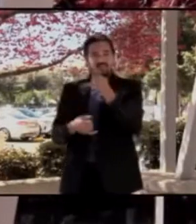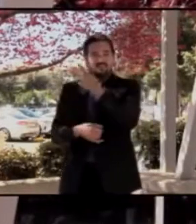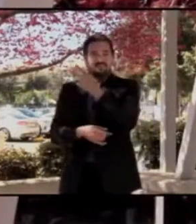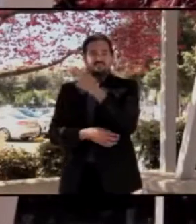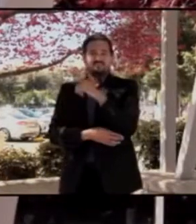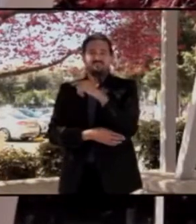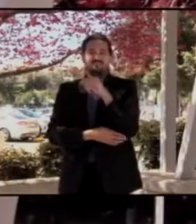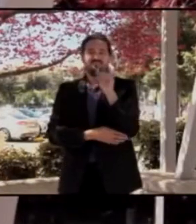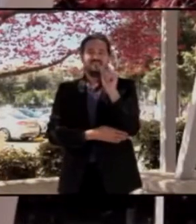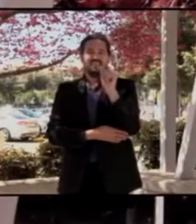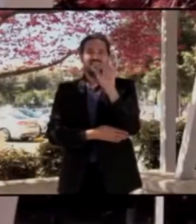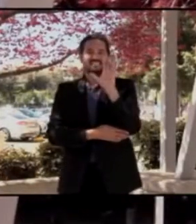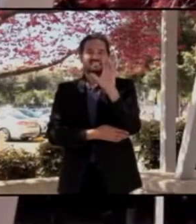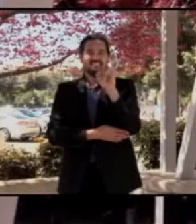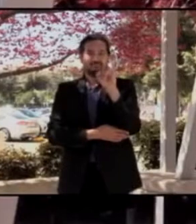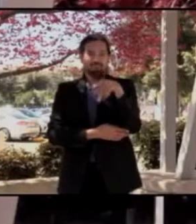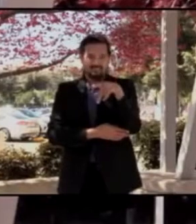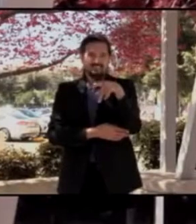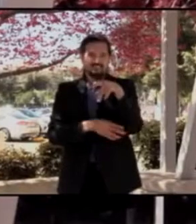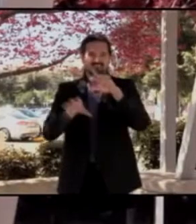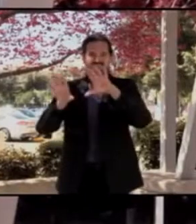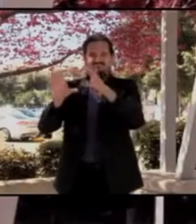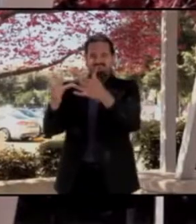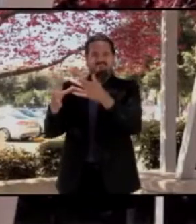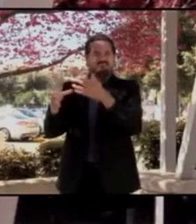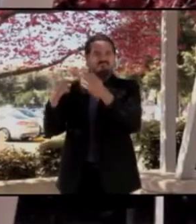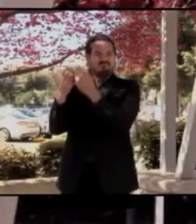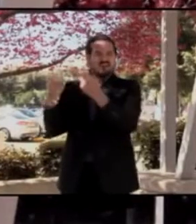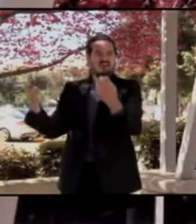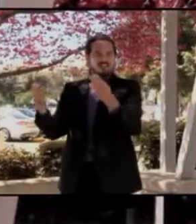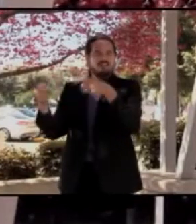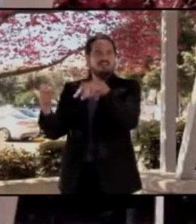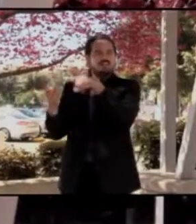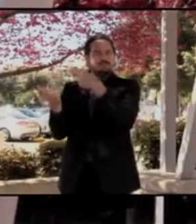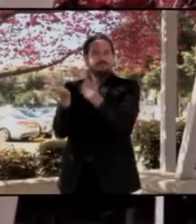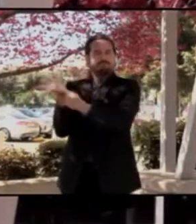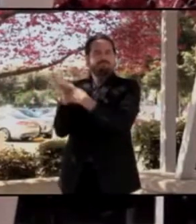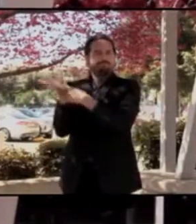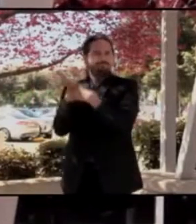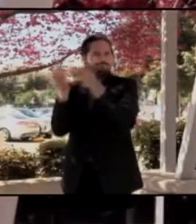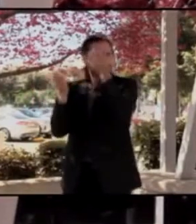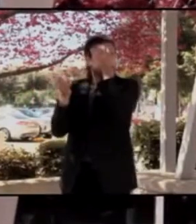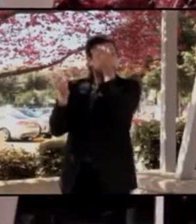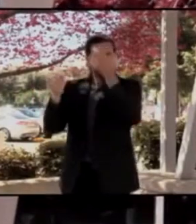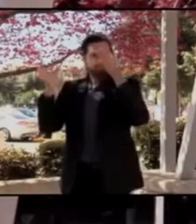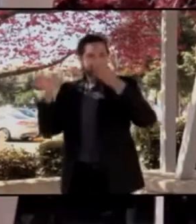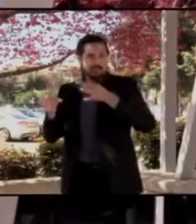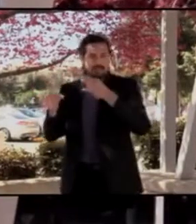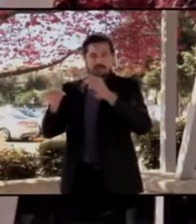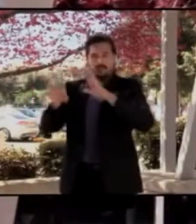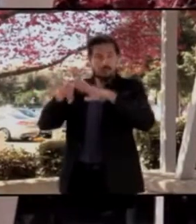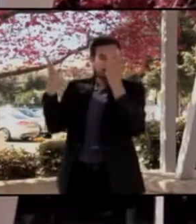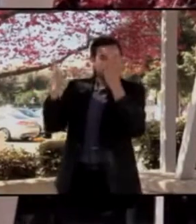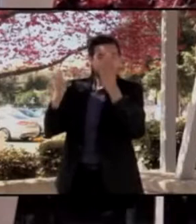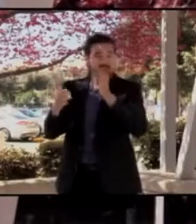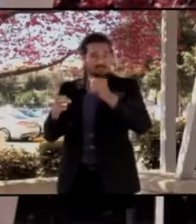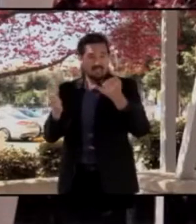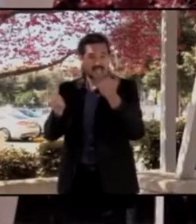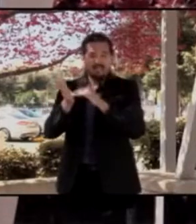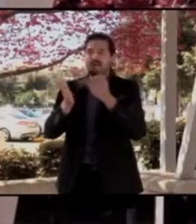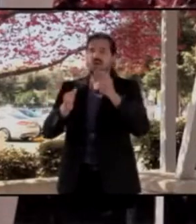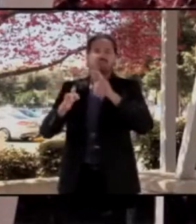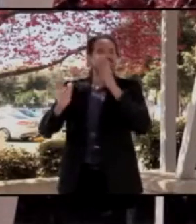fact meeting right now. I've not heard that there's any result from their meeting as yet. We will, of